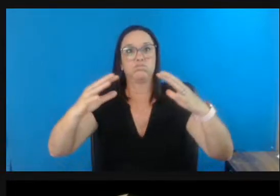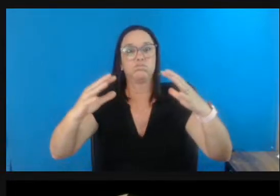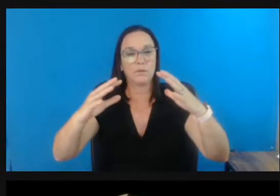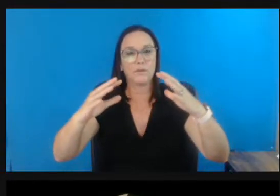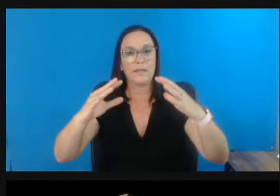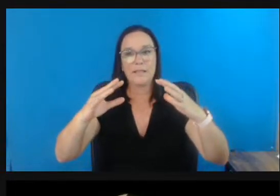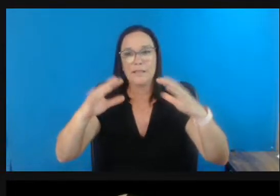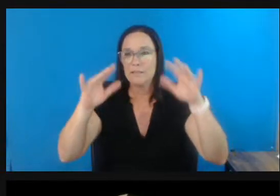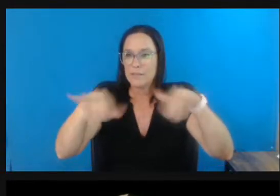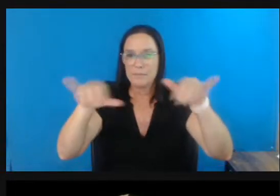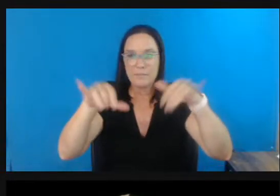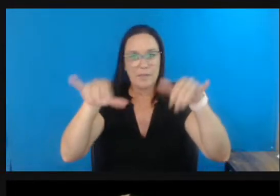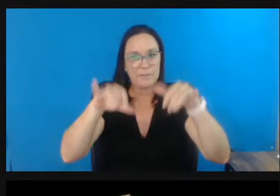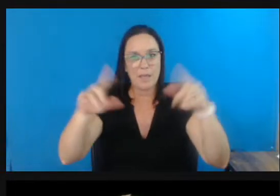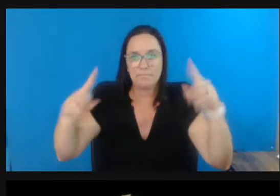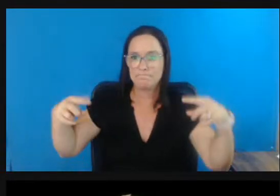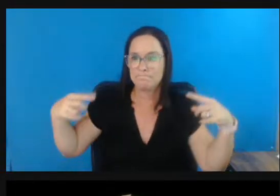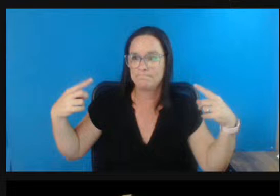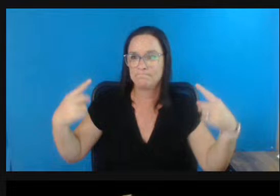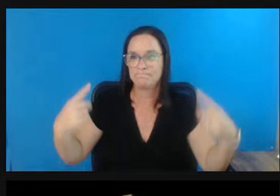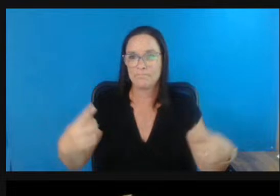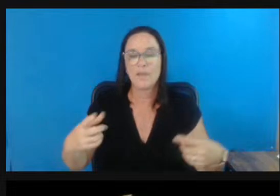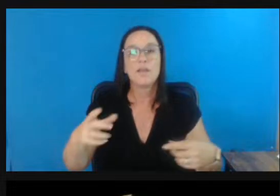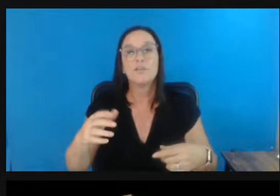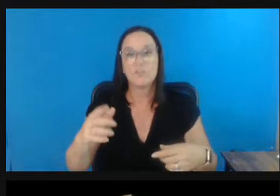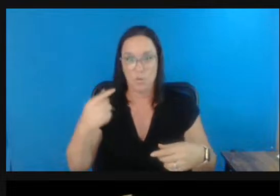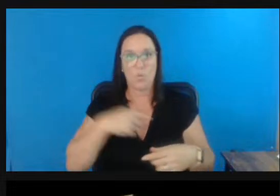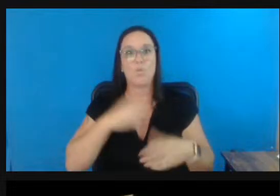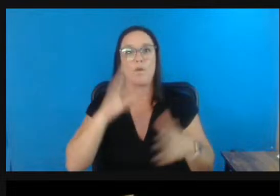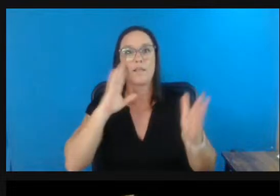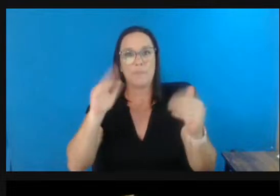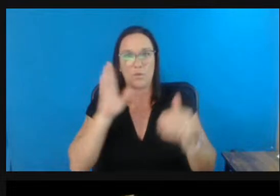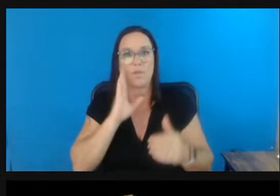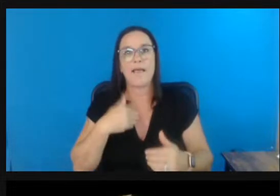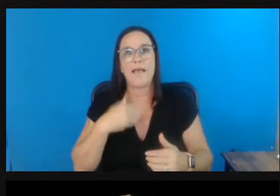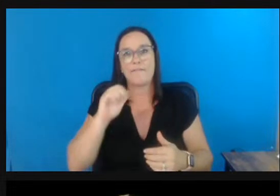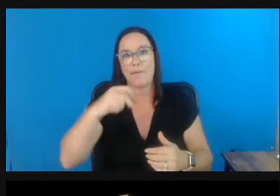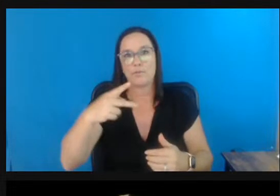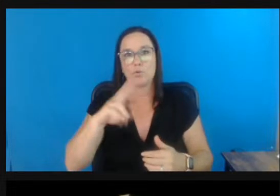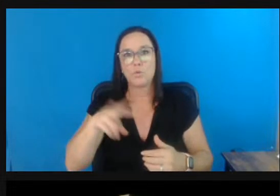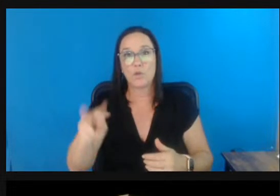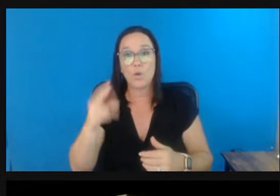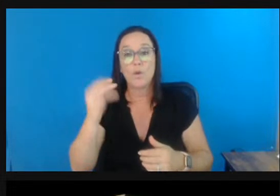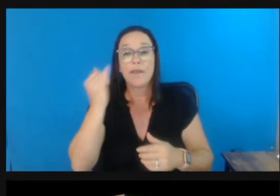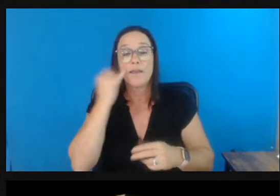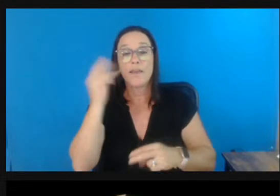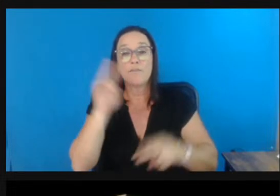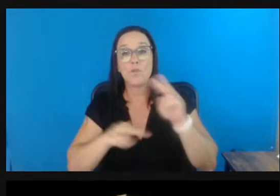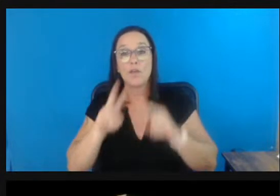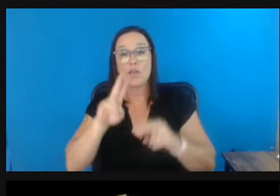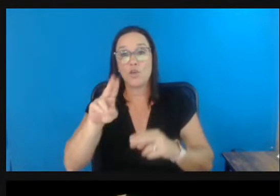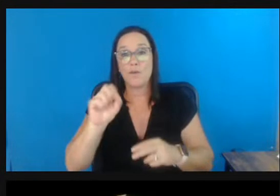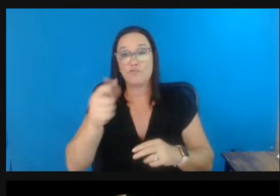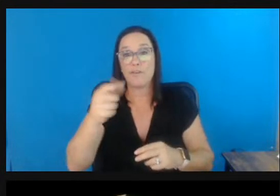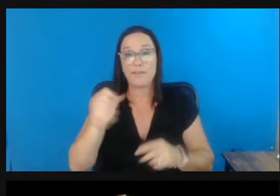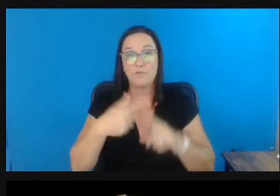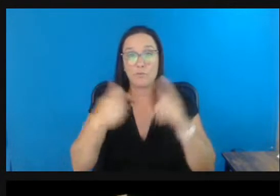episodes, so that there is an episode 22 expected. And if we look at the USGS notice from